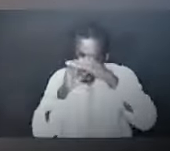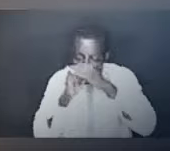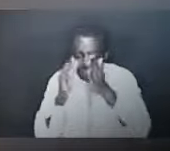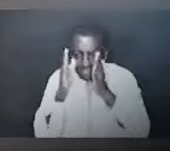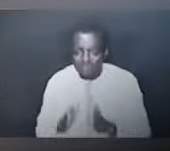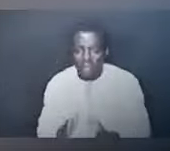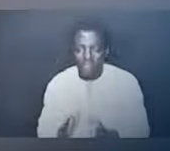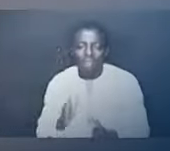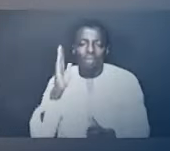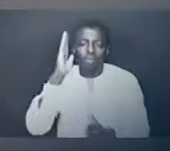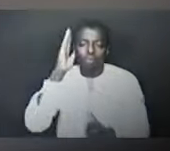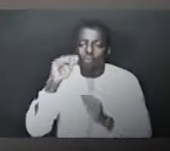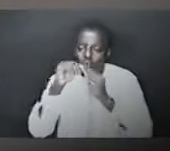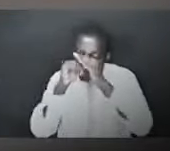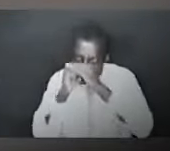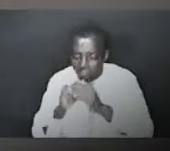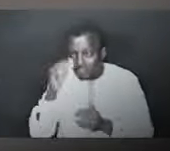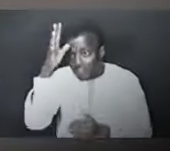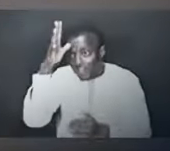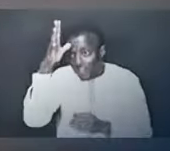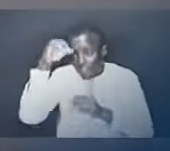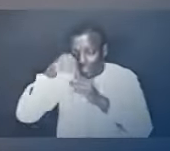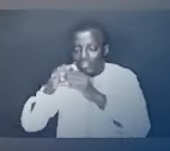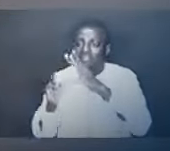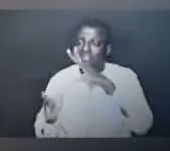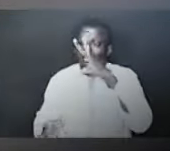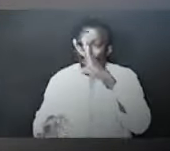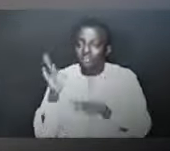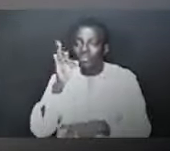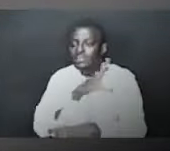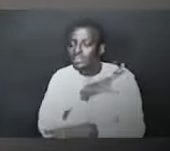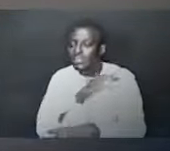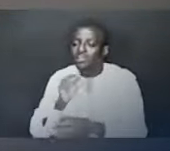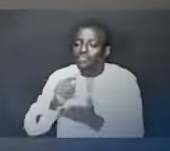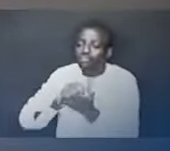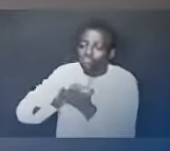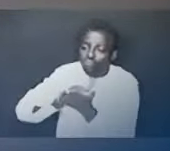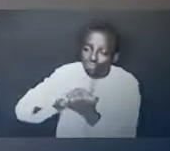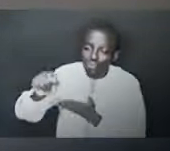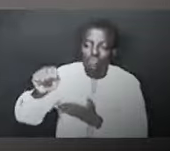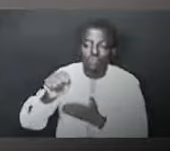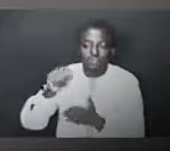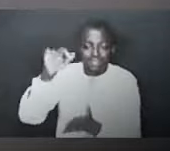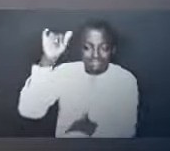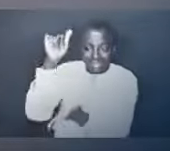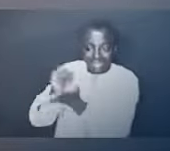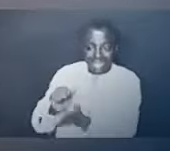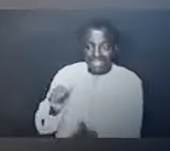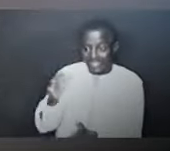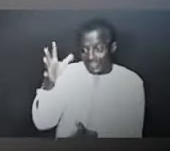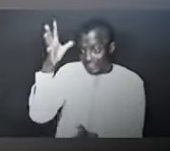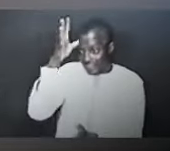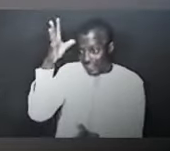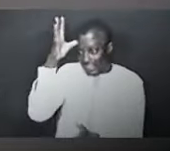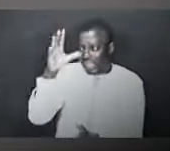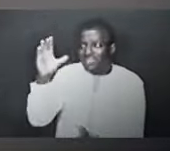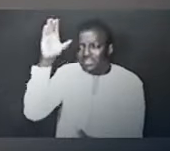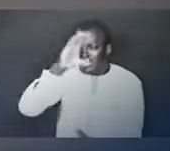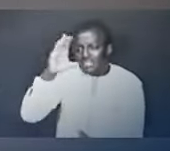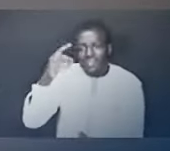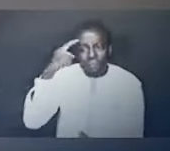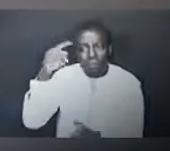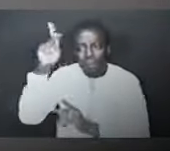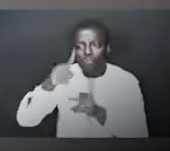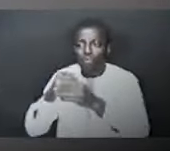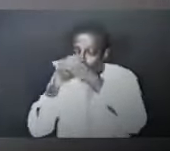spirit and in truth, for they are the kind of worshippers the Father is looking for. Say no cry, sorry for, but sorry, a jano,